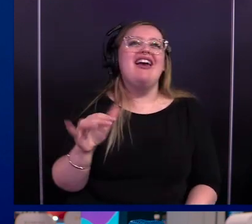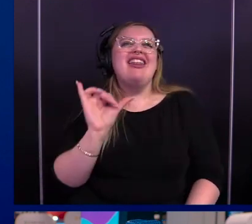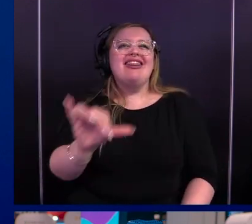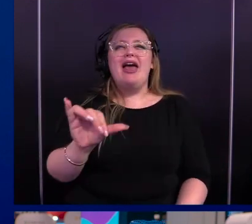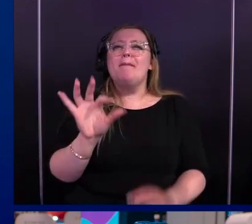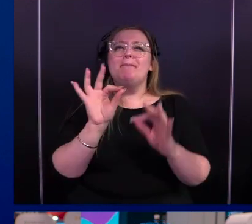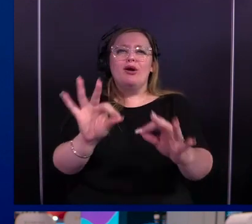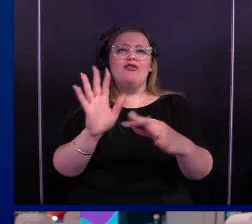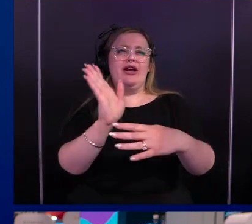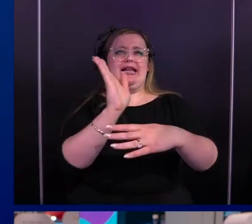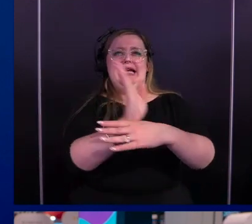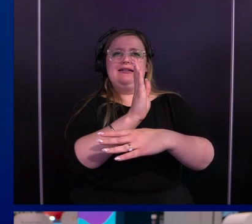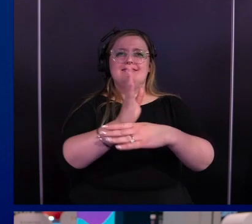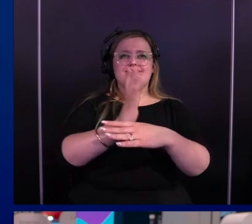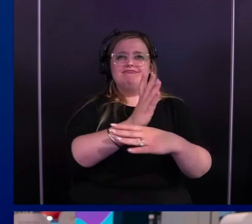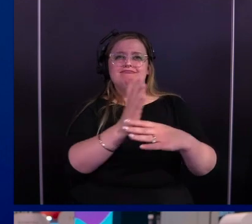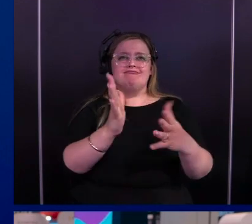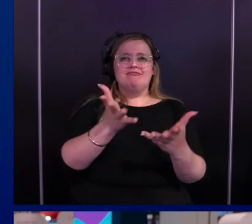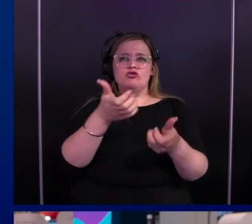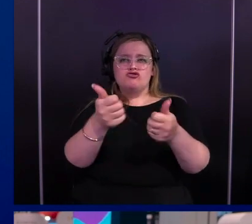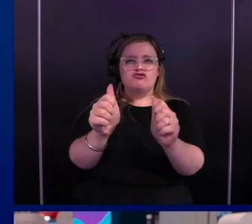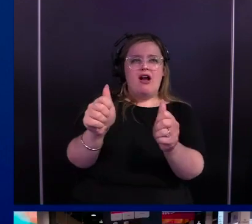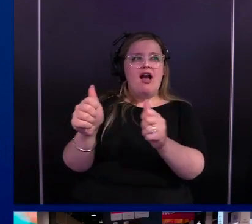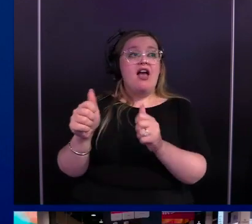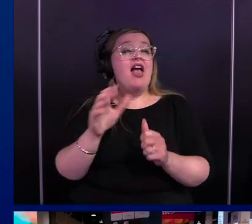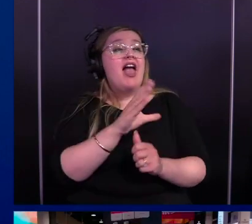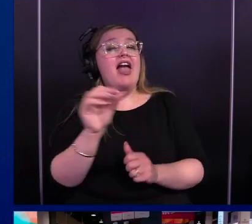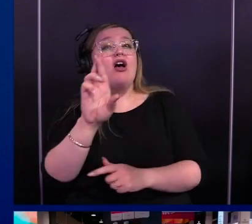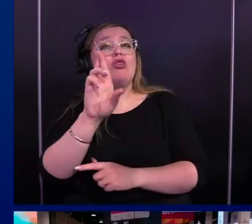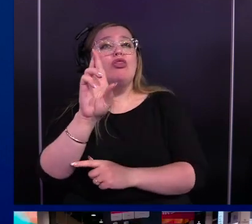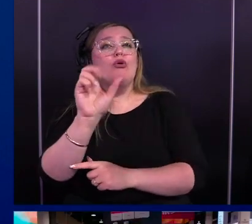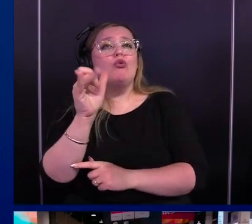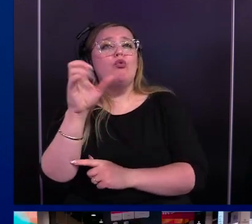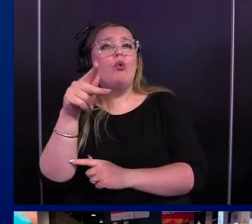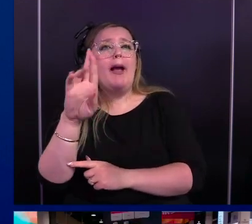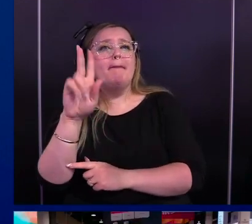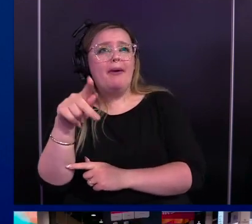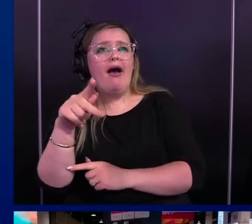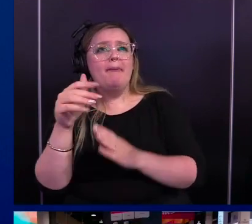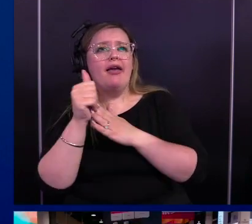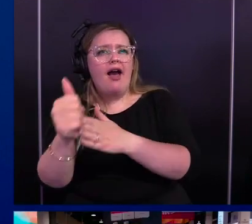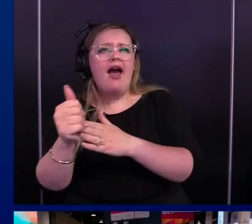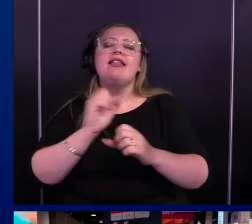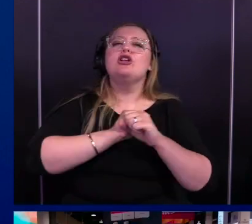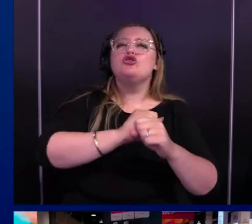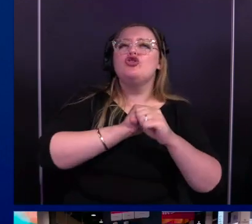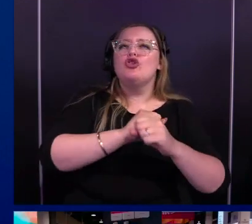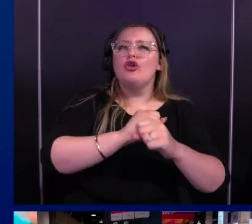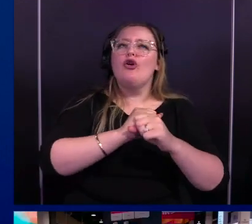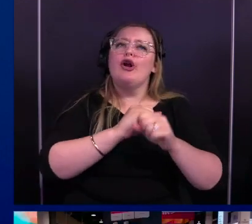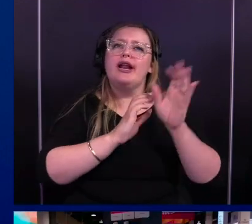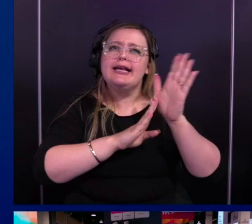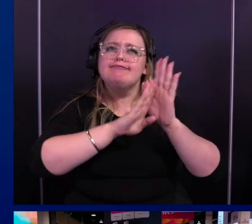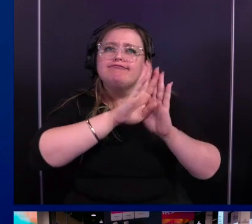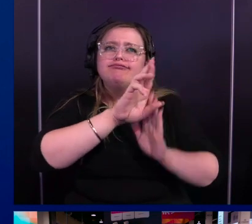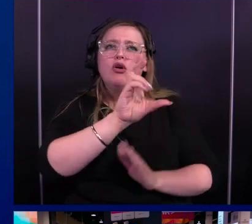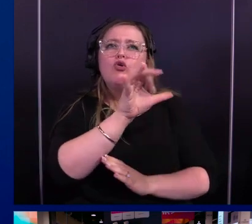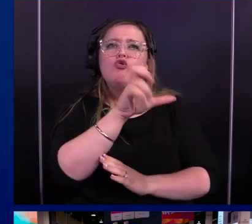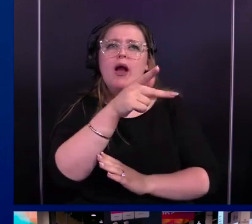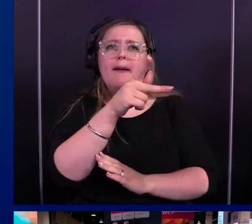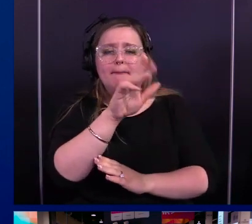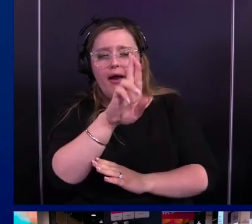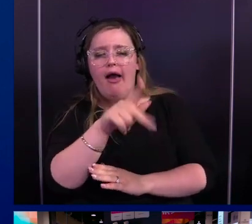right? Yeah, and I believe even some of the ramp-up guides, like we talked about the security ramp-up guide, the updated one, and yes, it has links